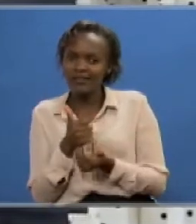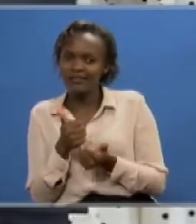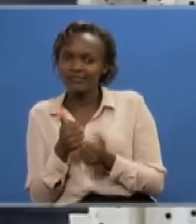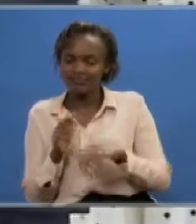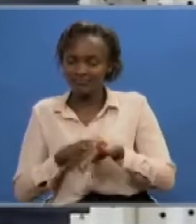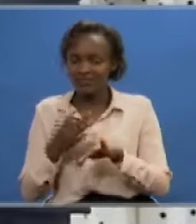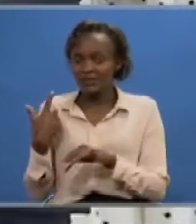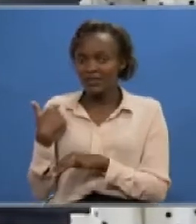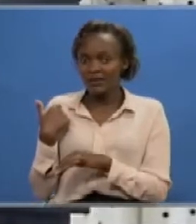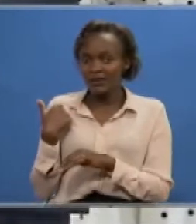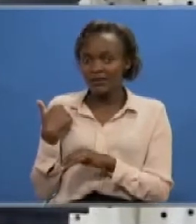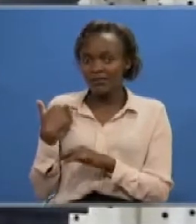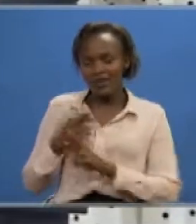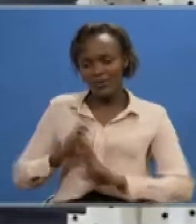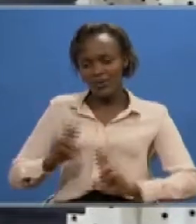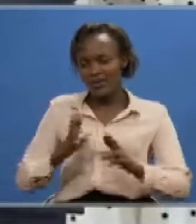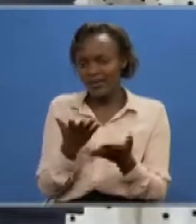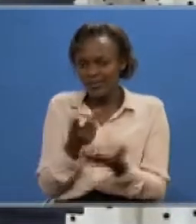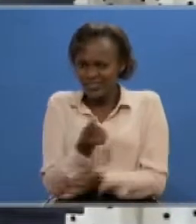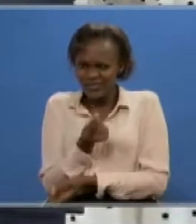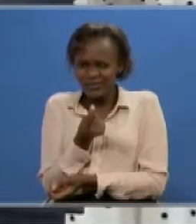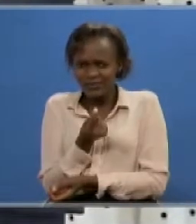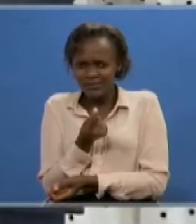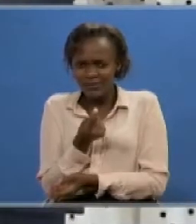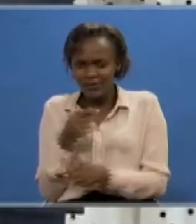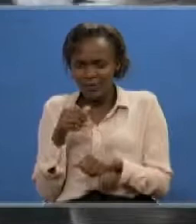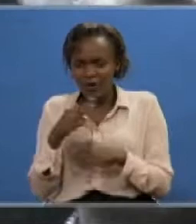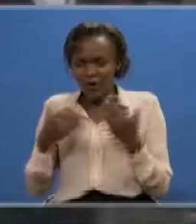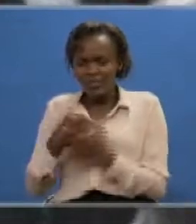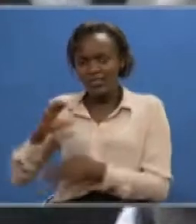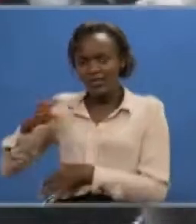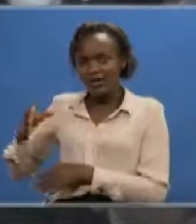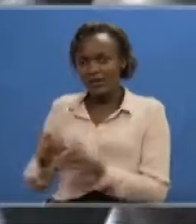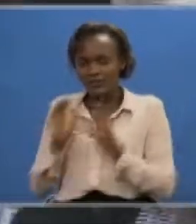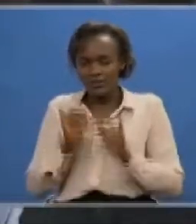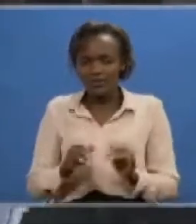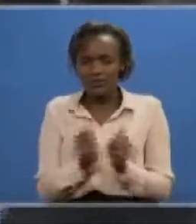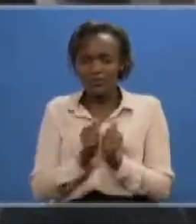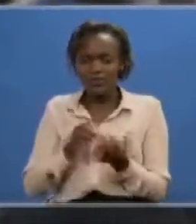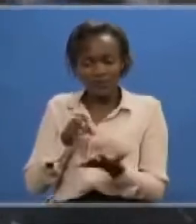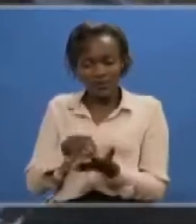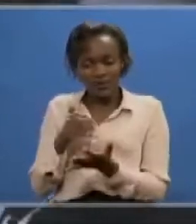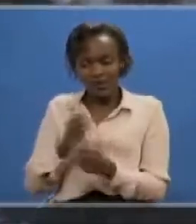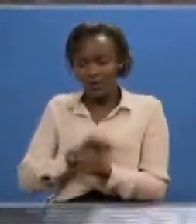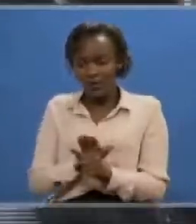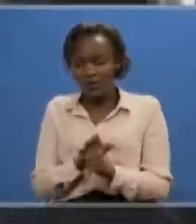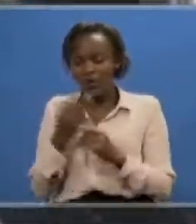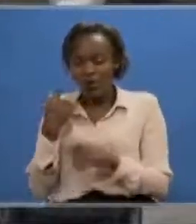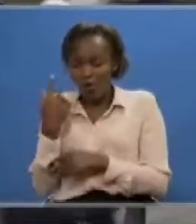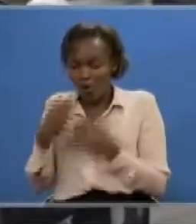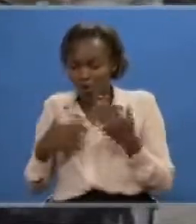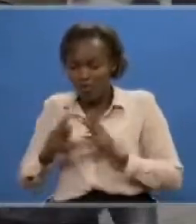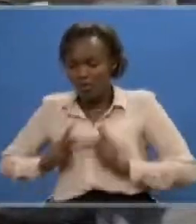level of preparedness across our counties. Living with the pandemic now being emphasized on